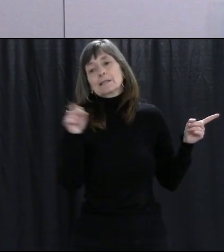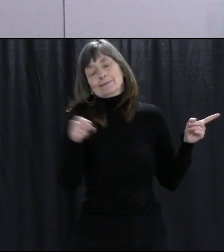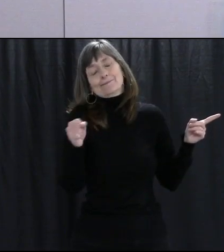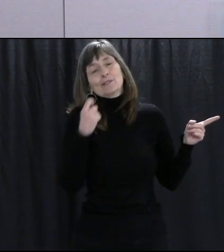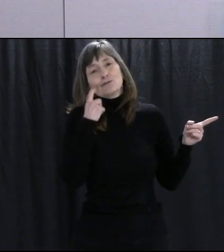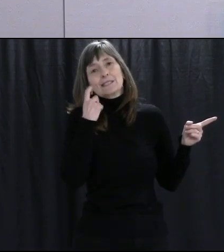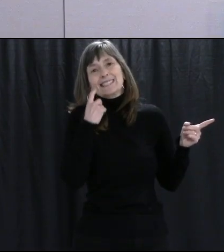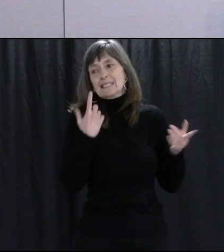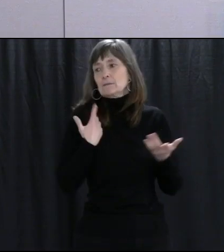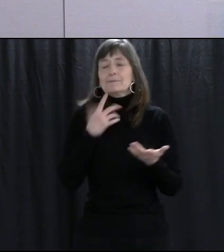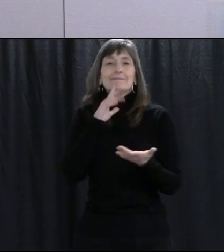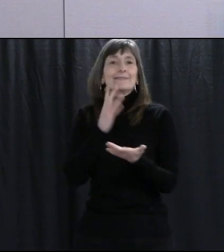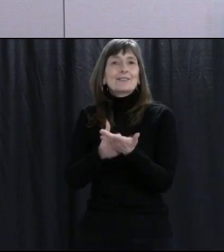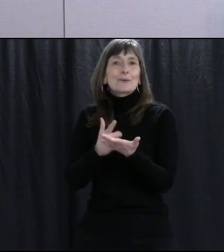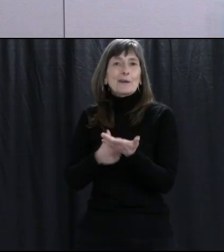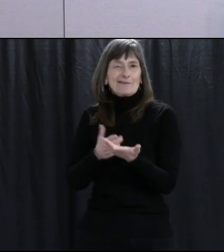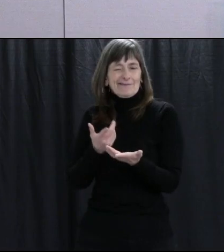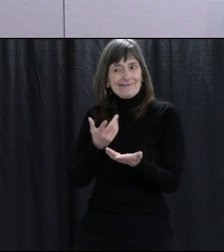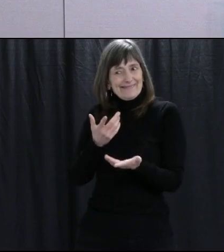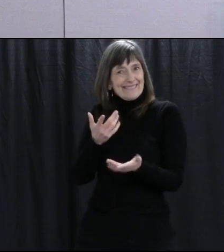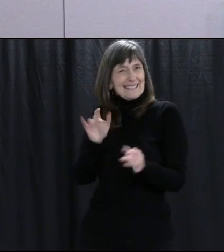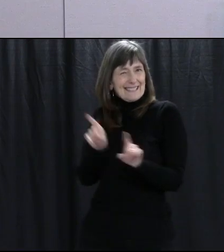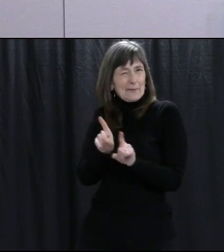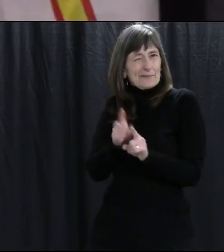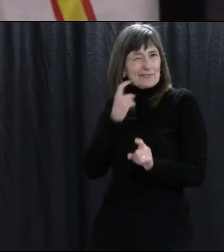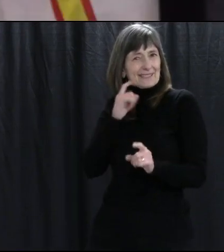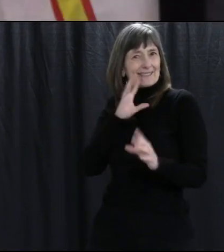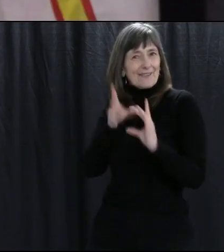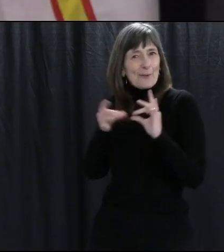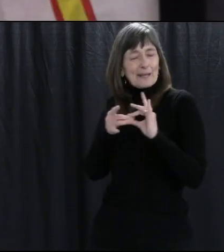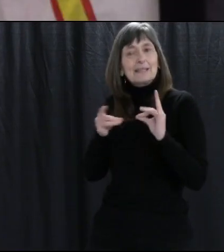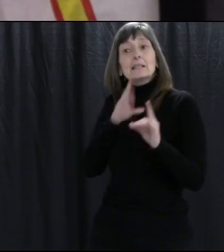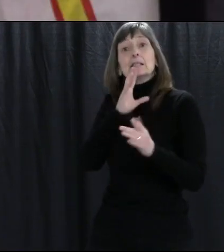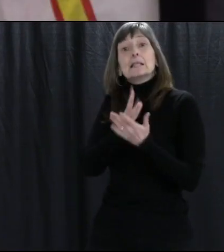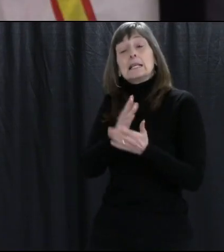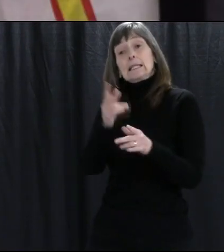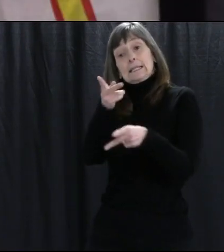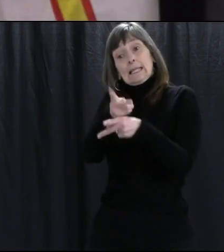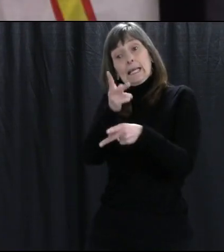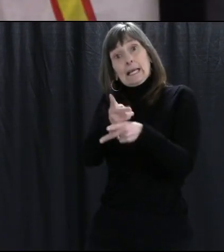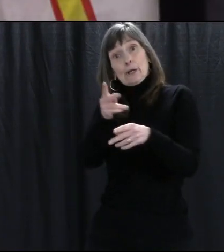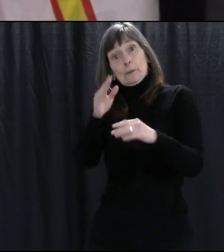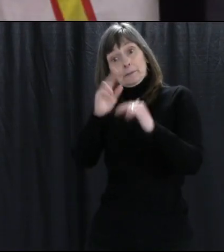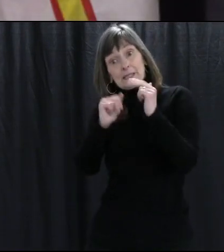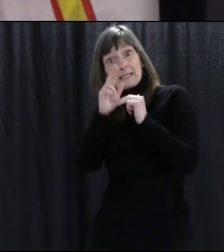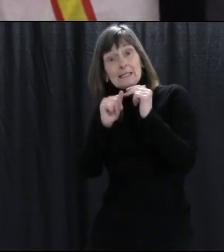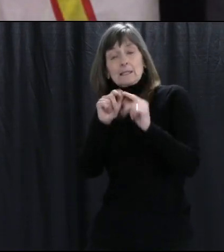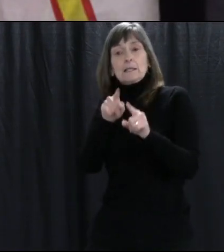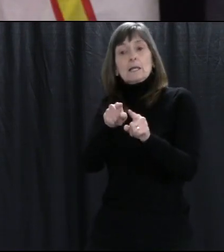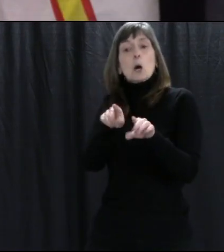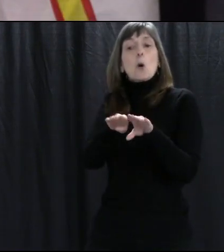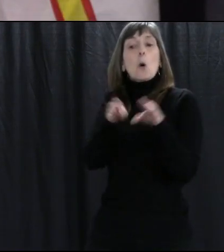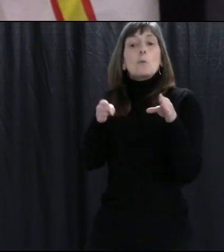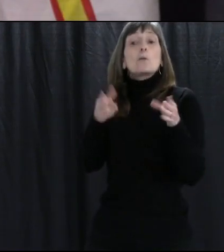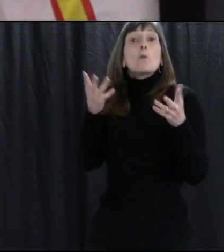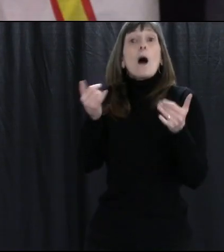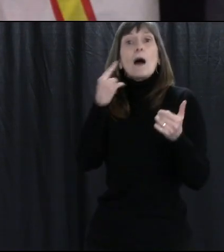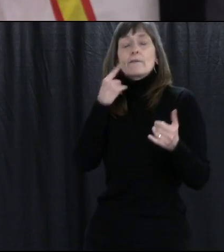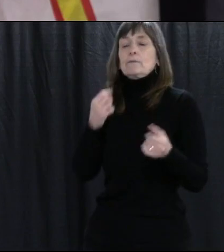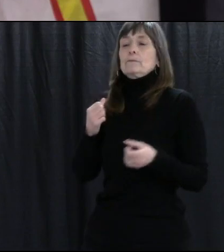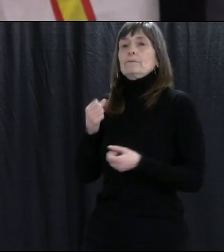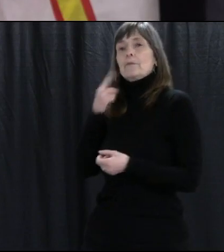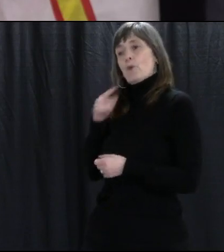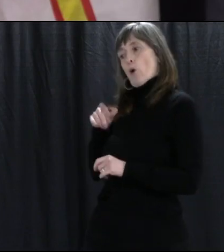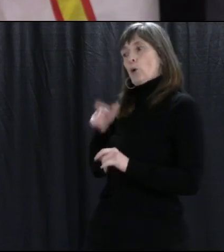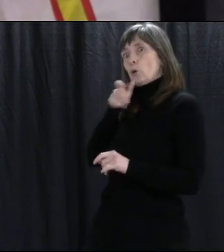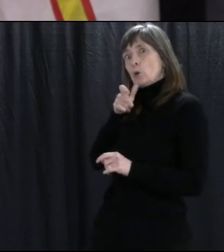operators today through the department. And, the objective here is to open up spaces to support essential workers, those that we